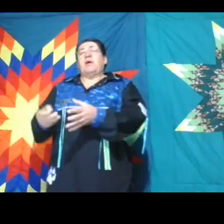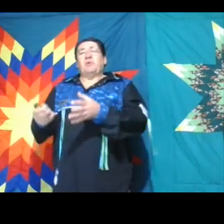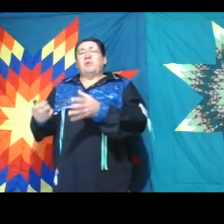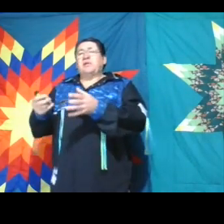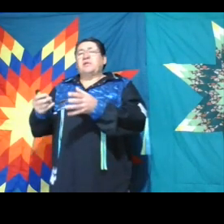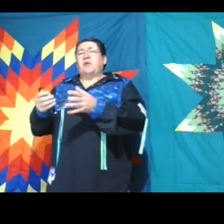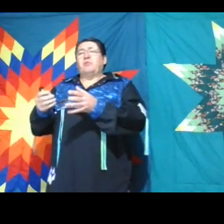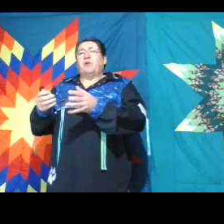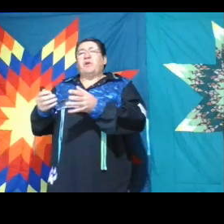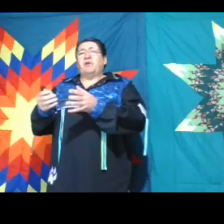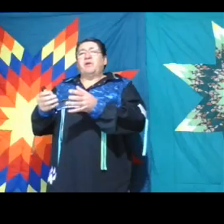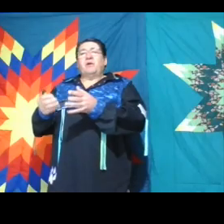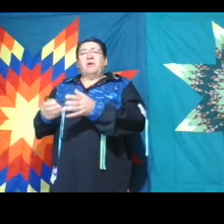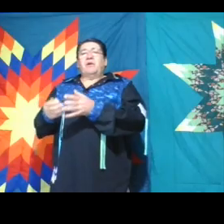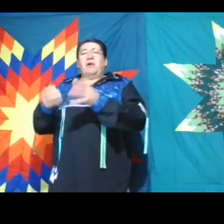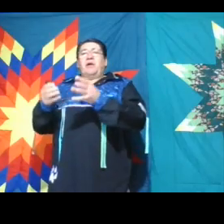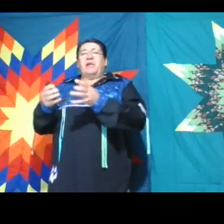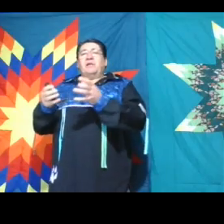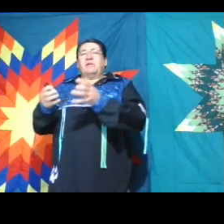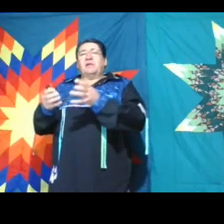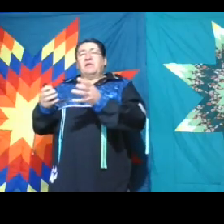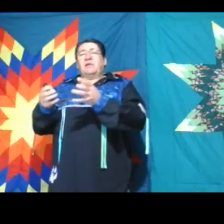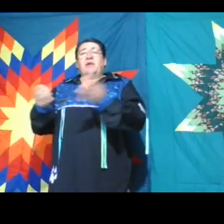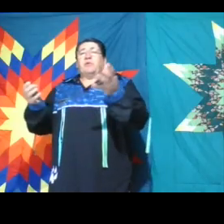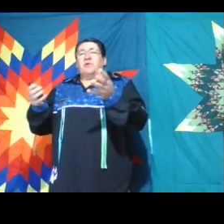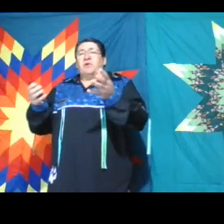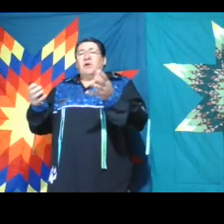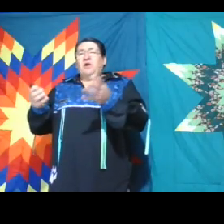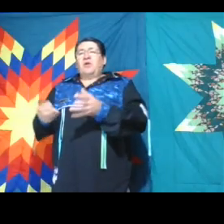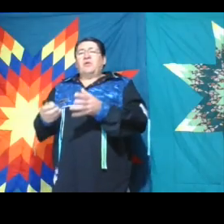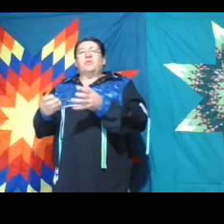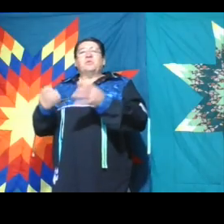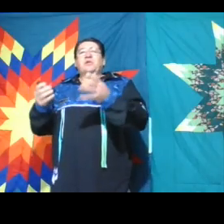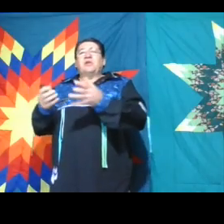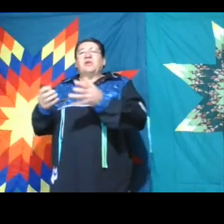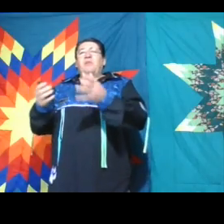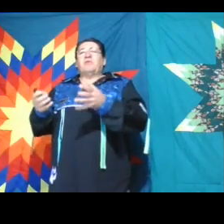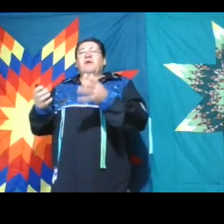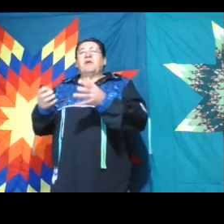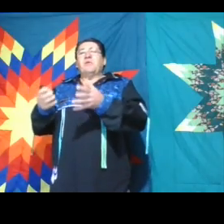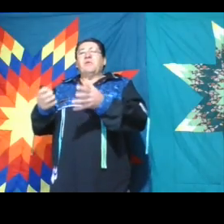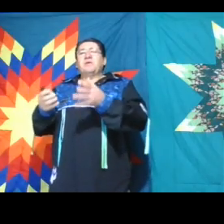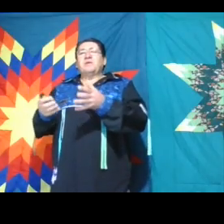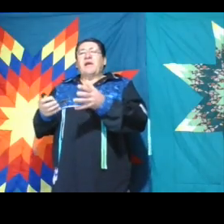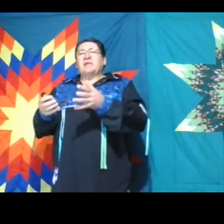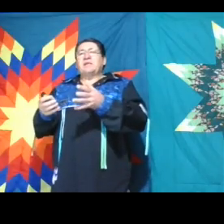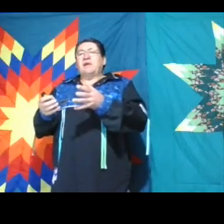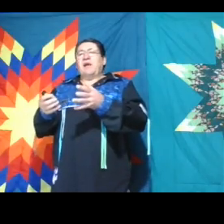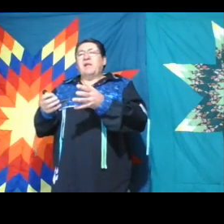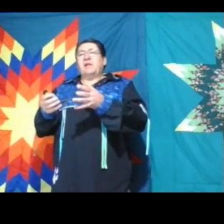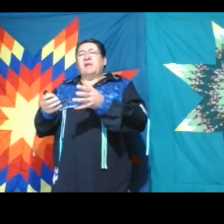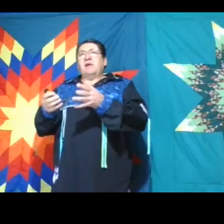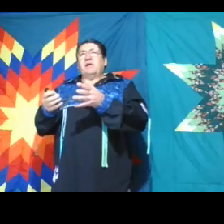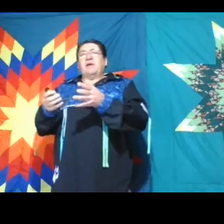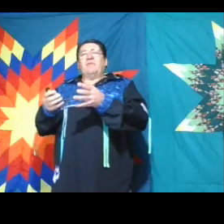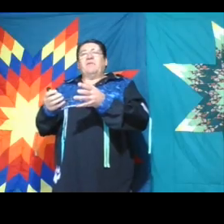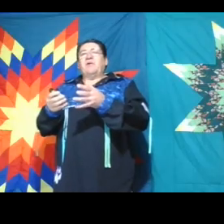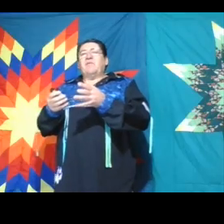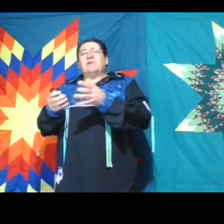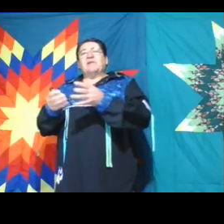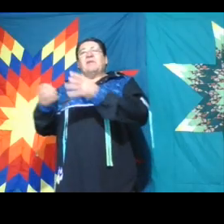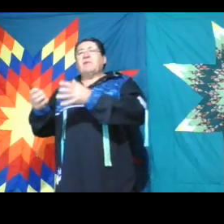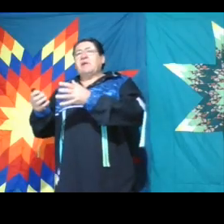operator, plant process operator, and laborer. Those were the top 3 in the oil sands. And